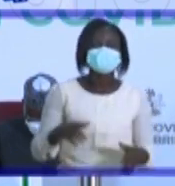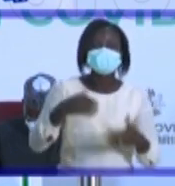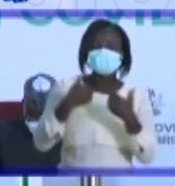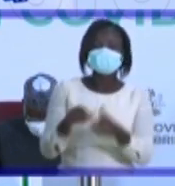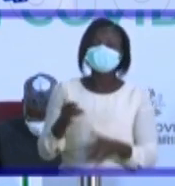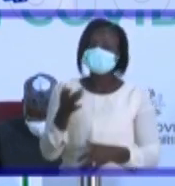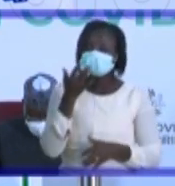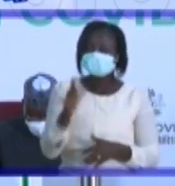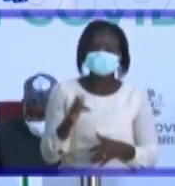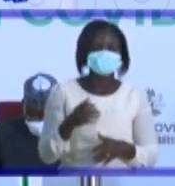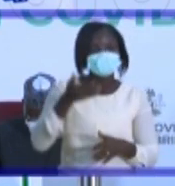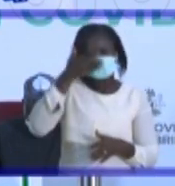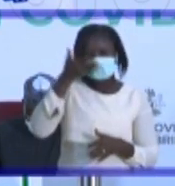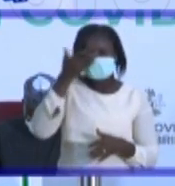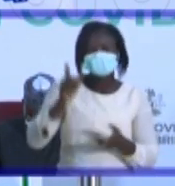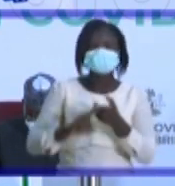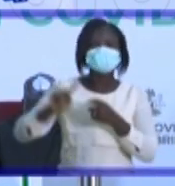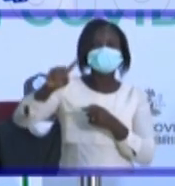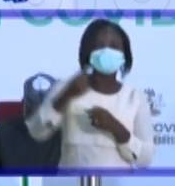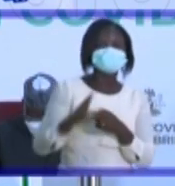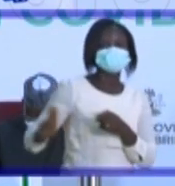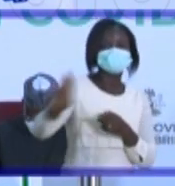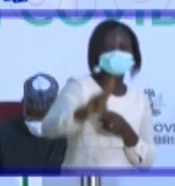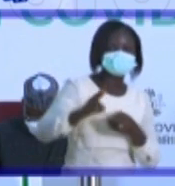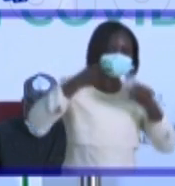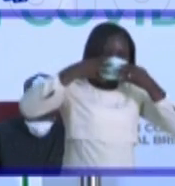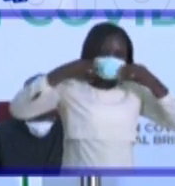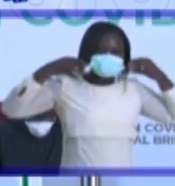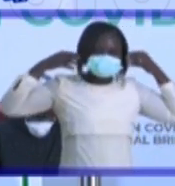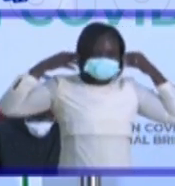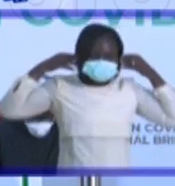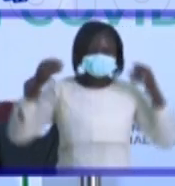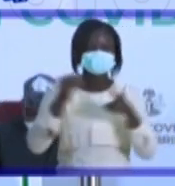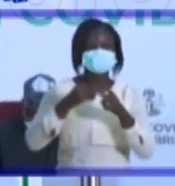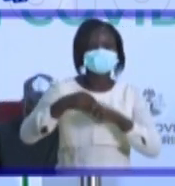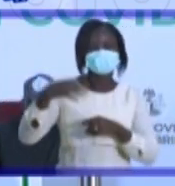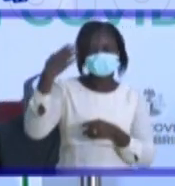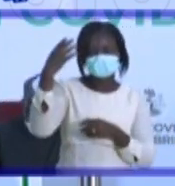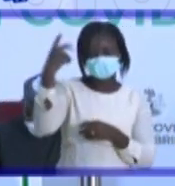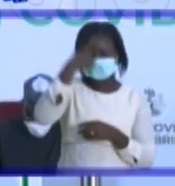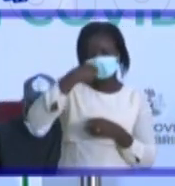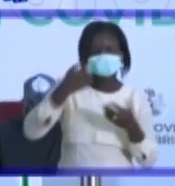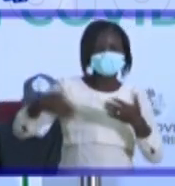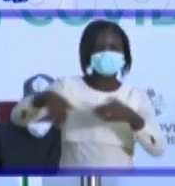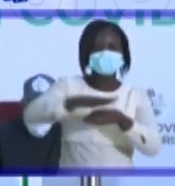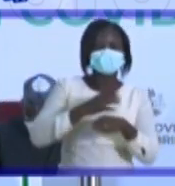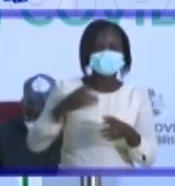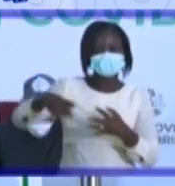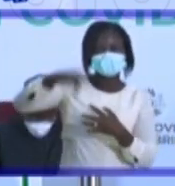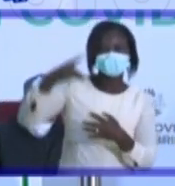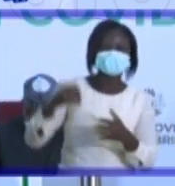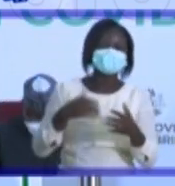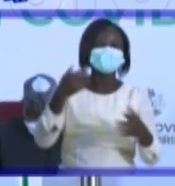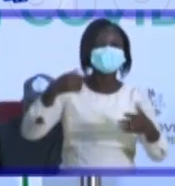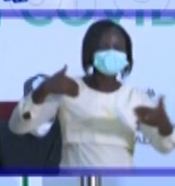taste to first use a mask or face covering and find the nearest